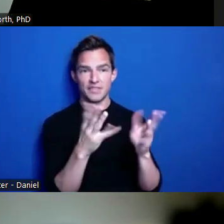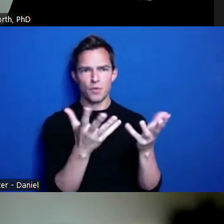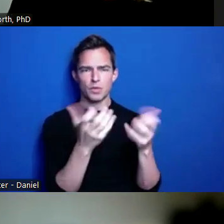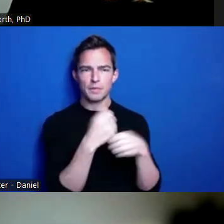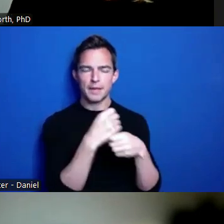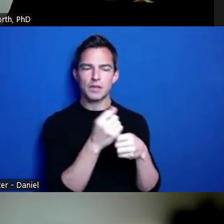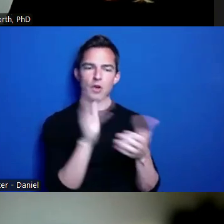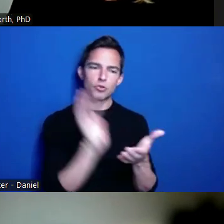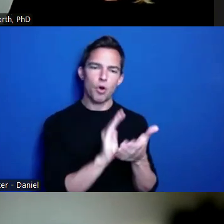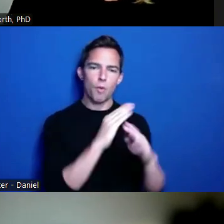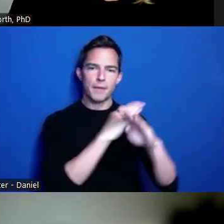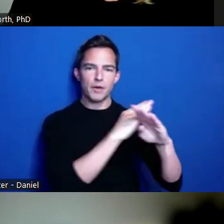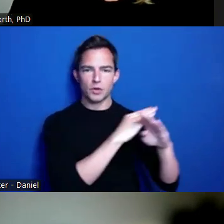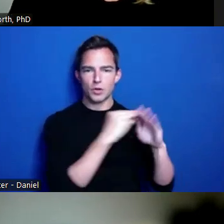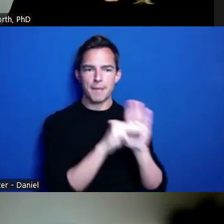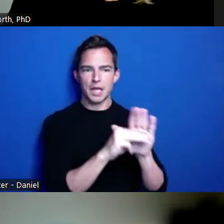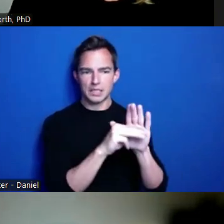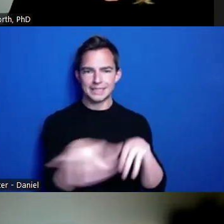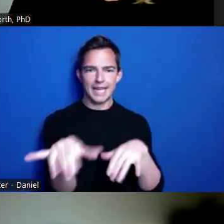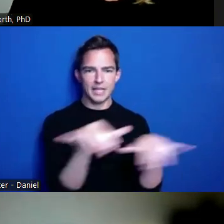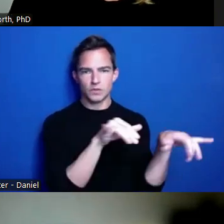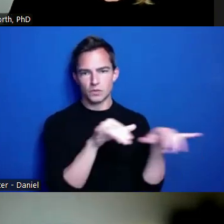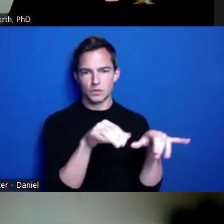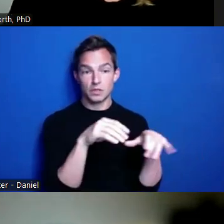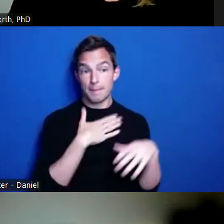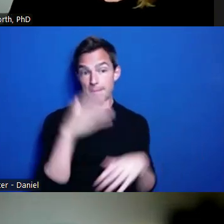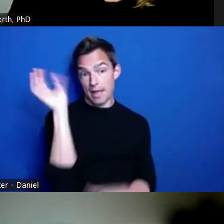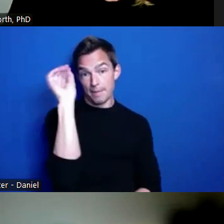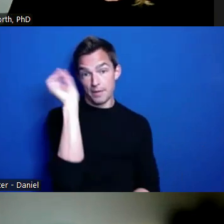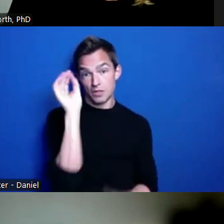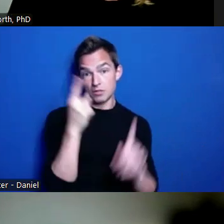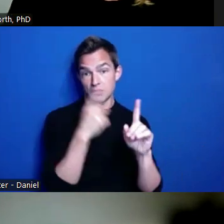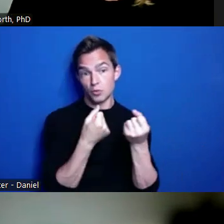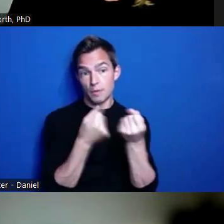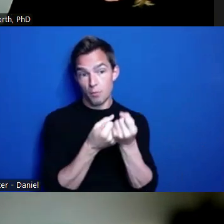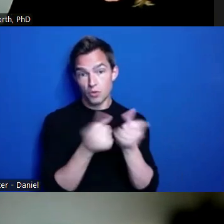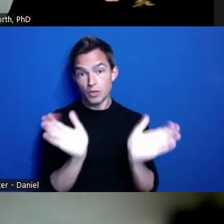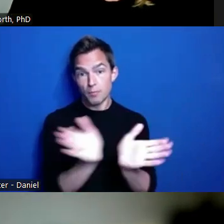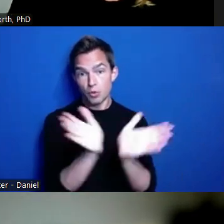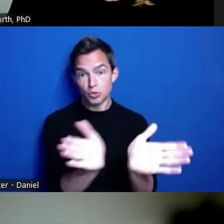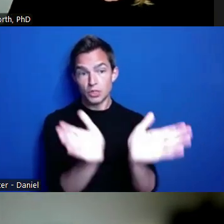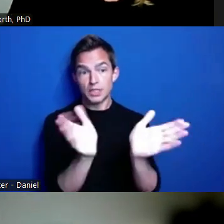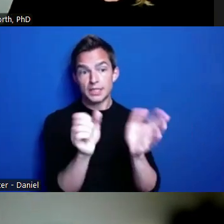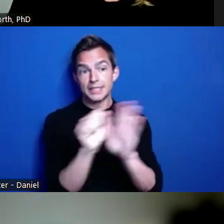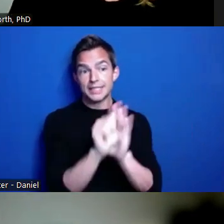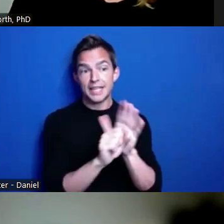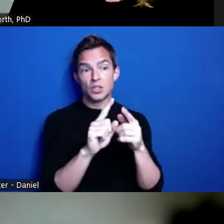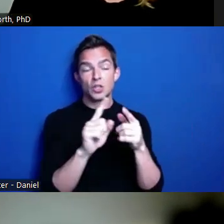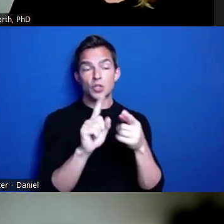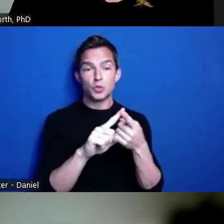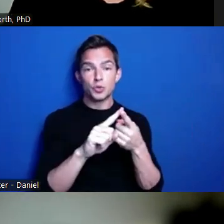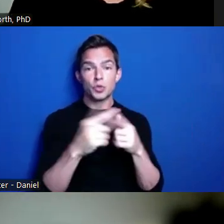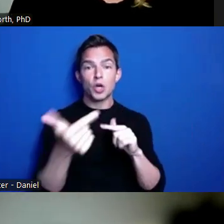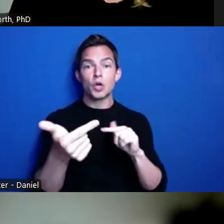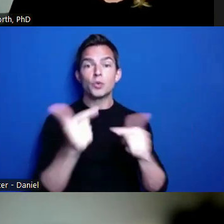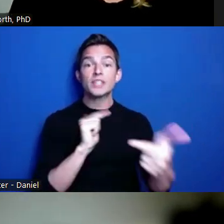low barrier model standards, in my opinion, to endorse and push states towards reciprocity. And so what we're